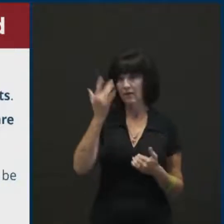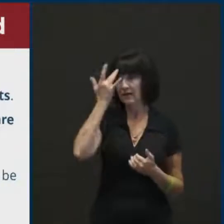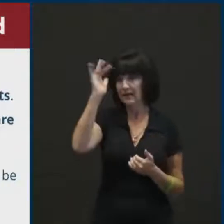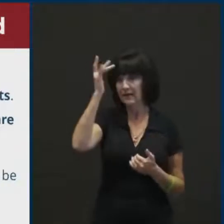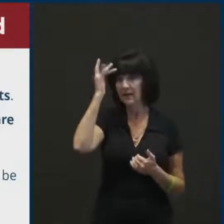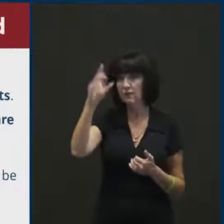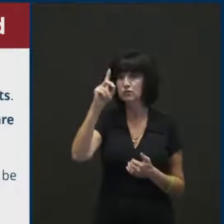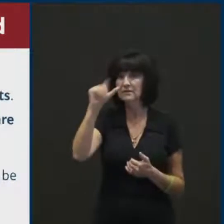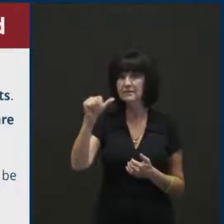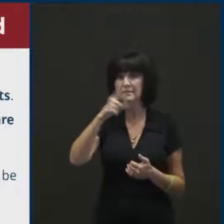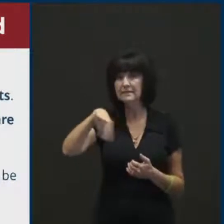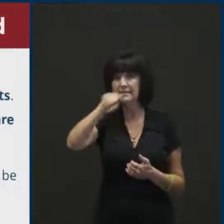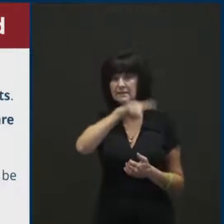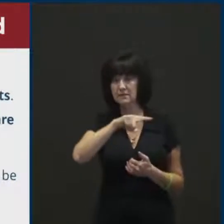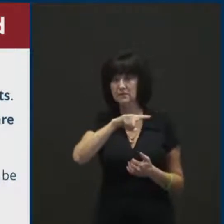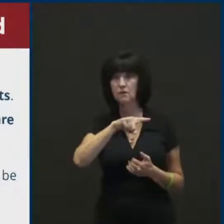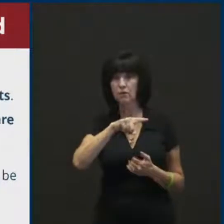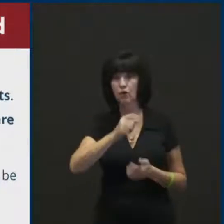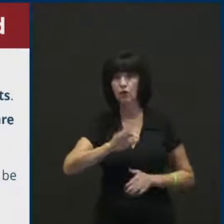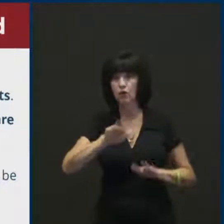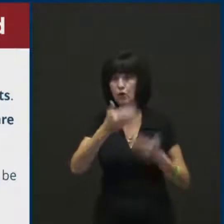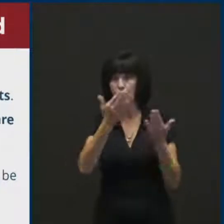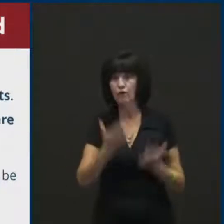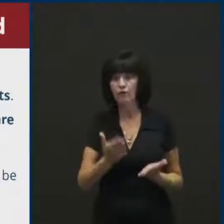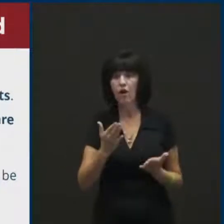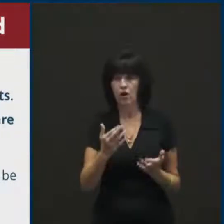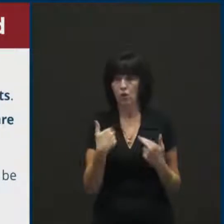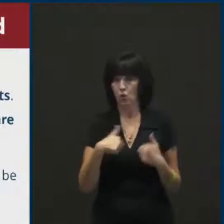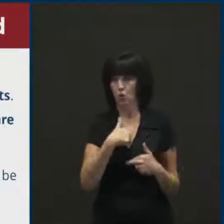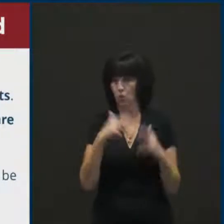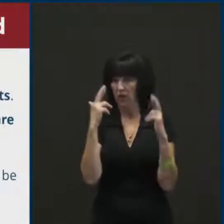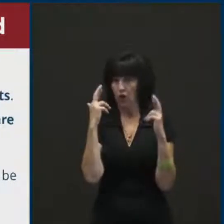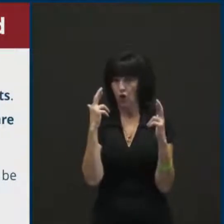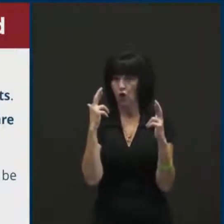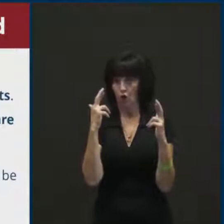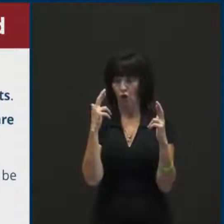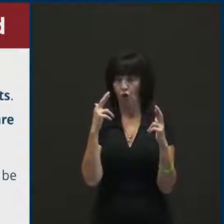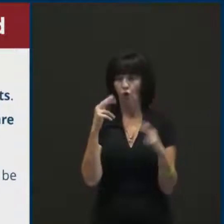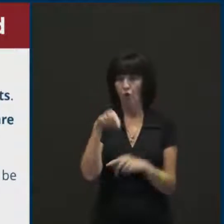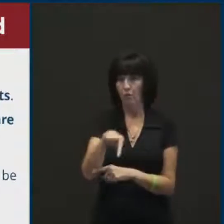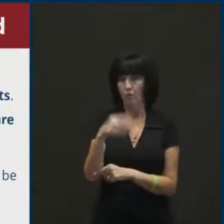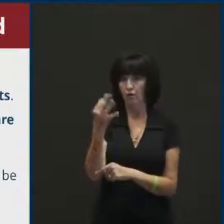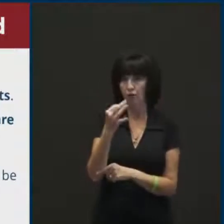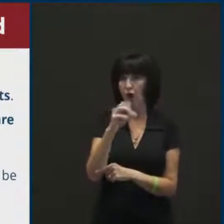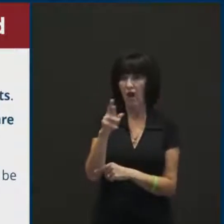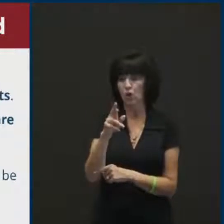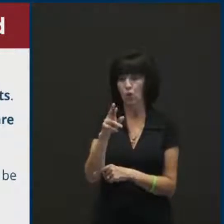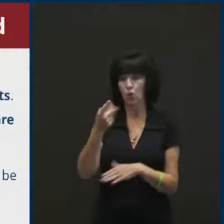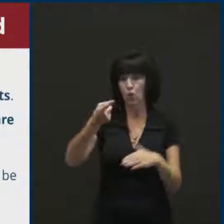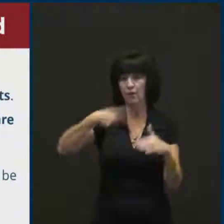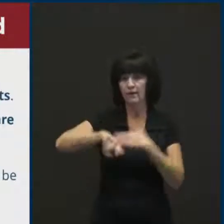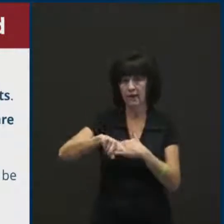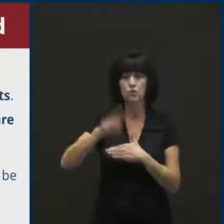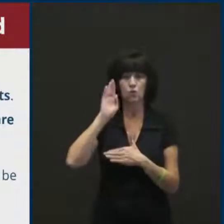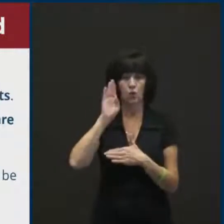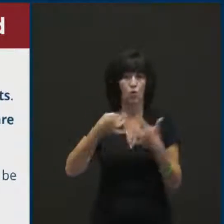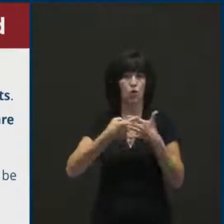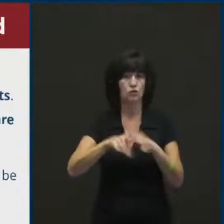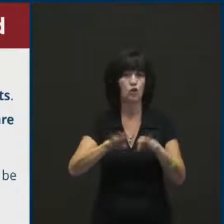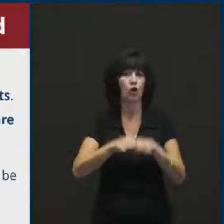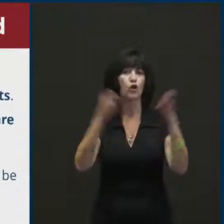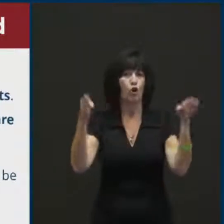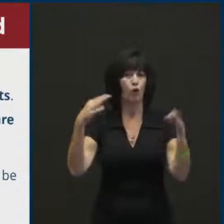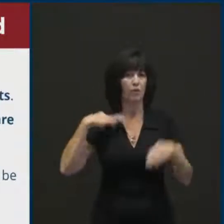disability providers, we do hope to have the application up by Friday or early next week. And again, they will be the first wave of funding for